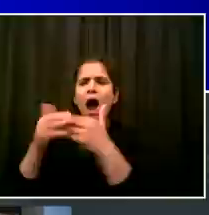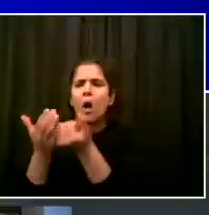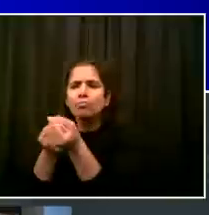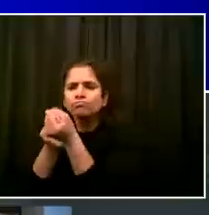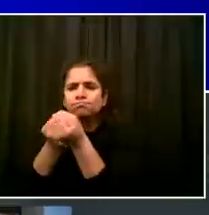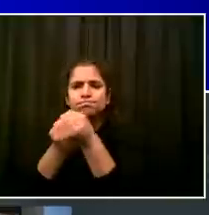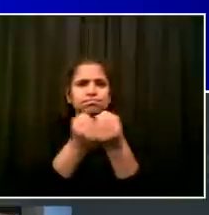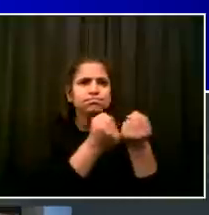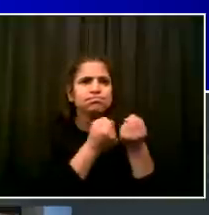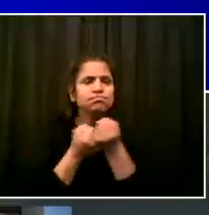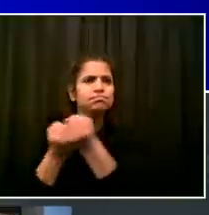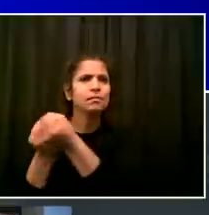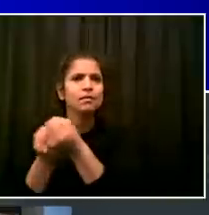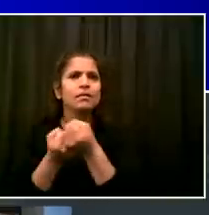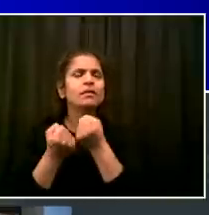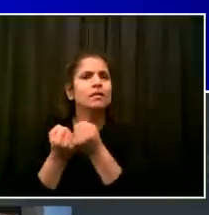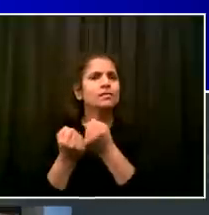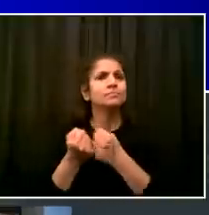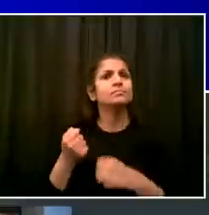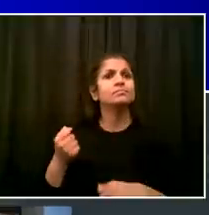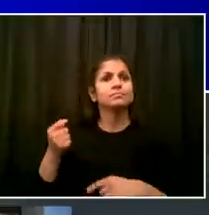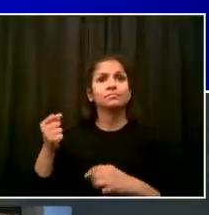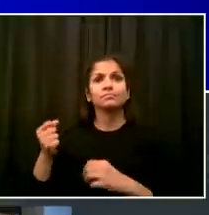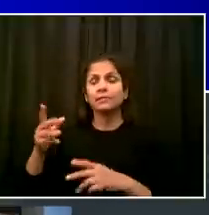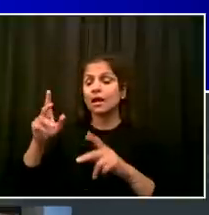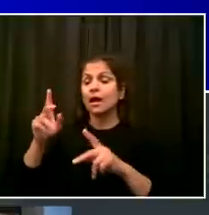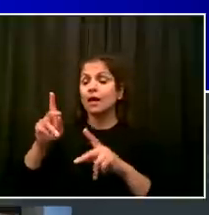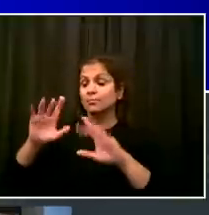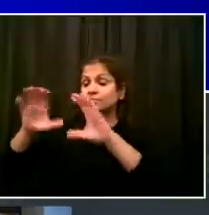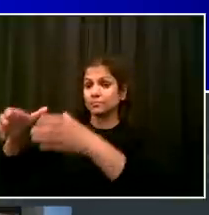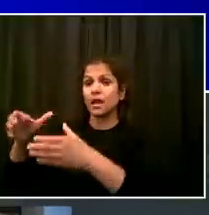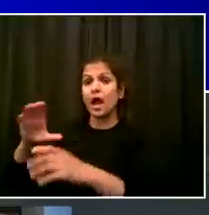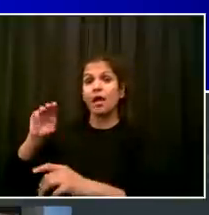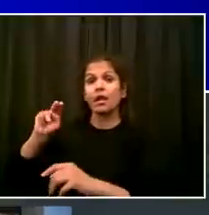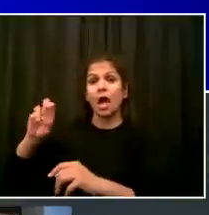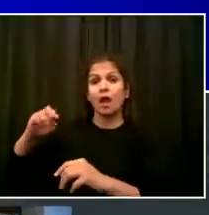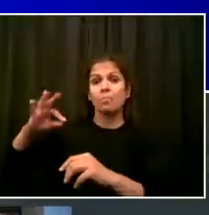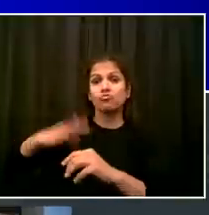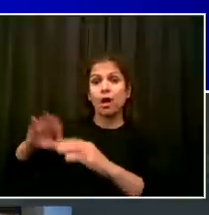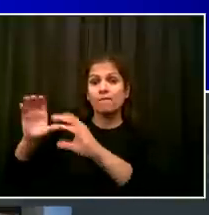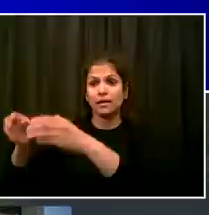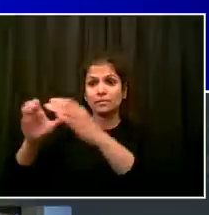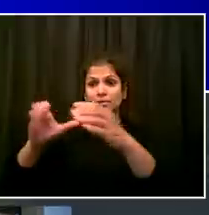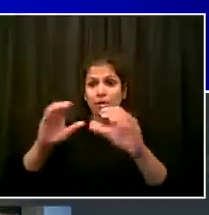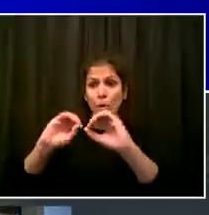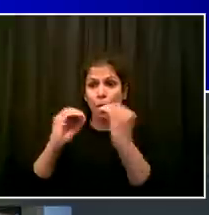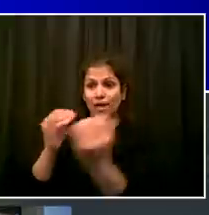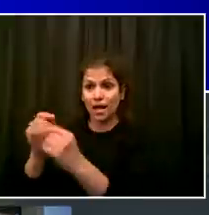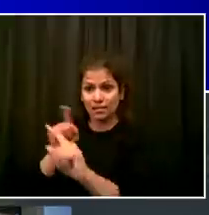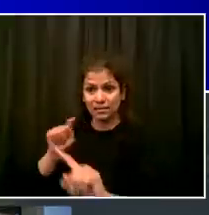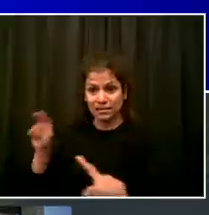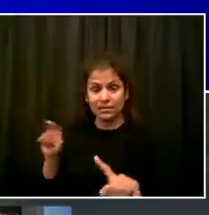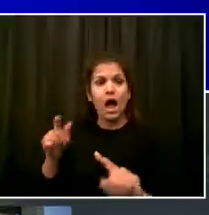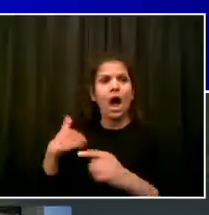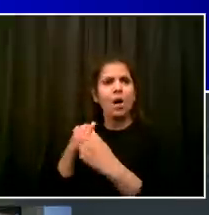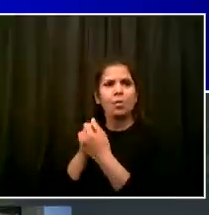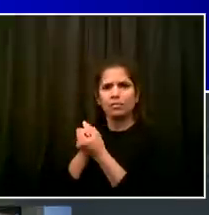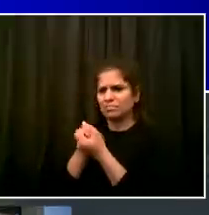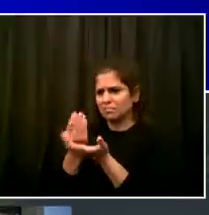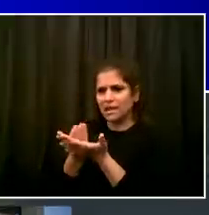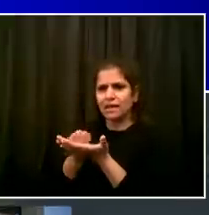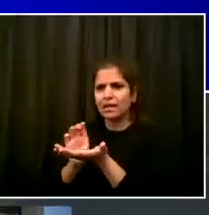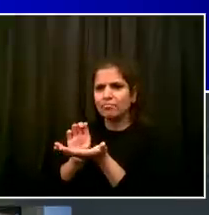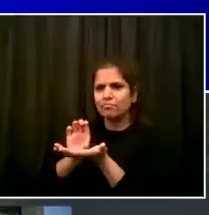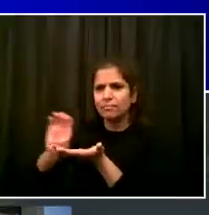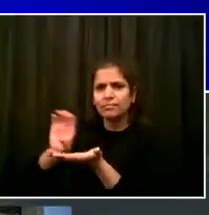are nonprofit organizations. A lot of them are hurting right now. They need special help, special support. That's what the conversation was about. Talked last night in detail